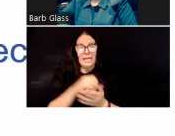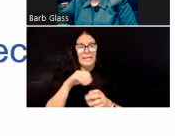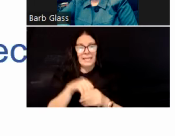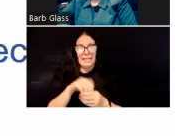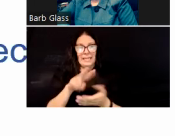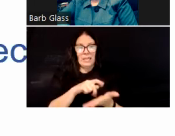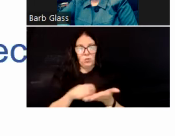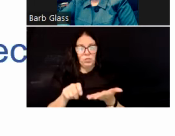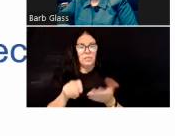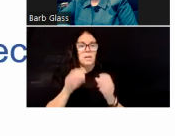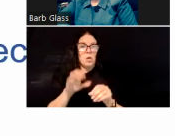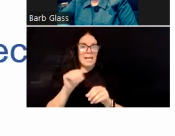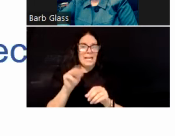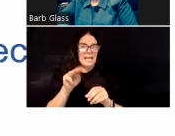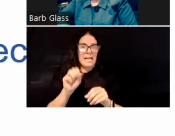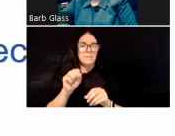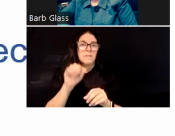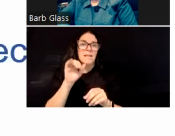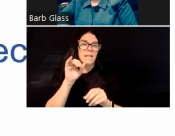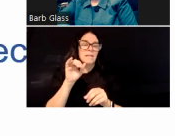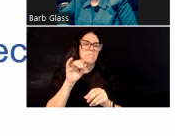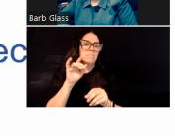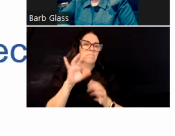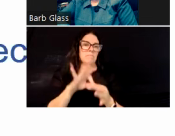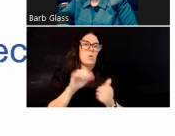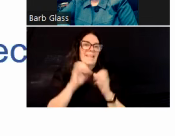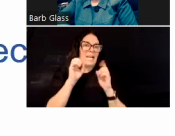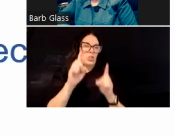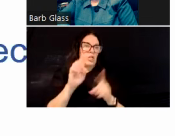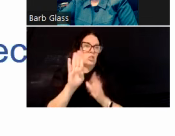and put into CAMS is that education background information.